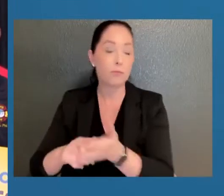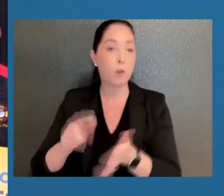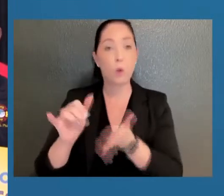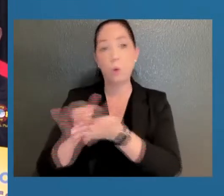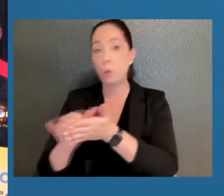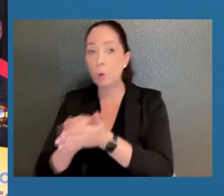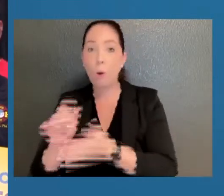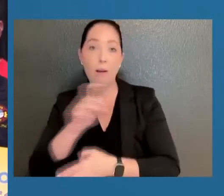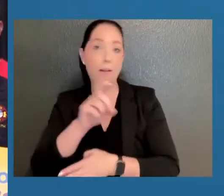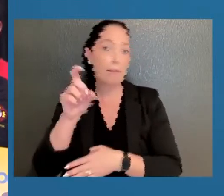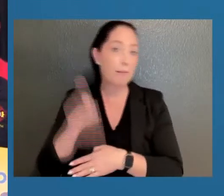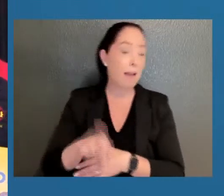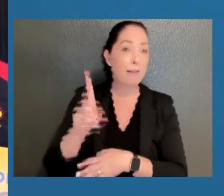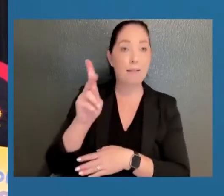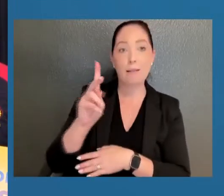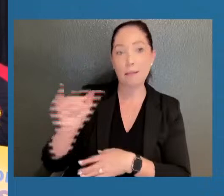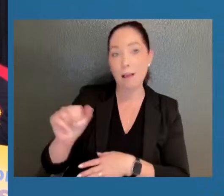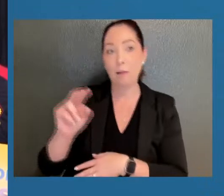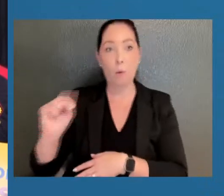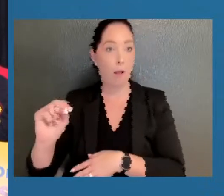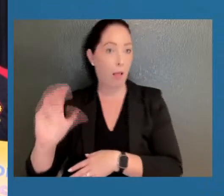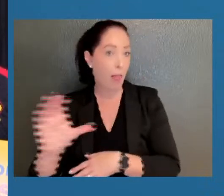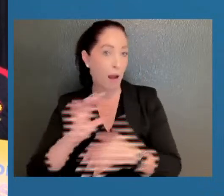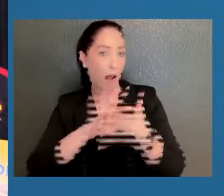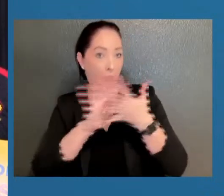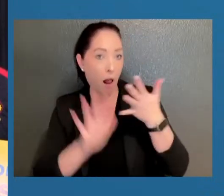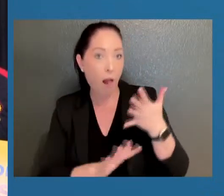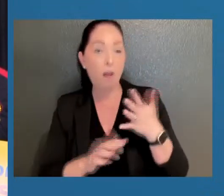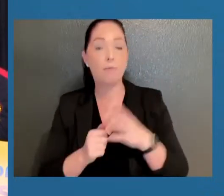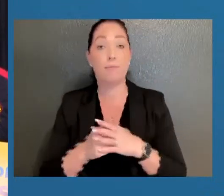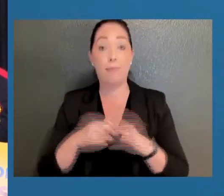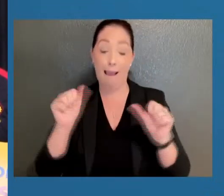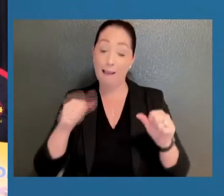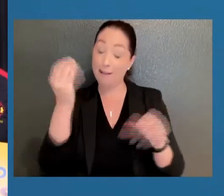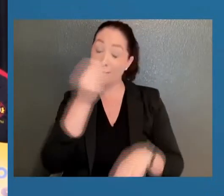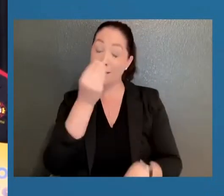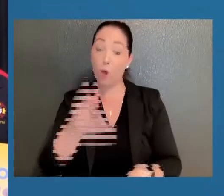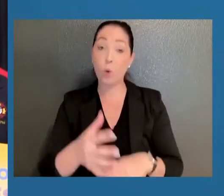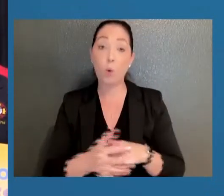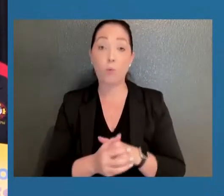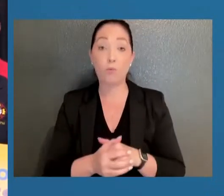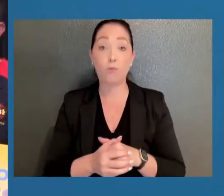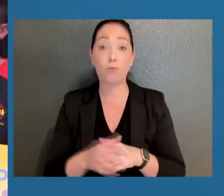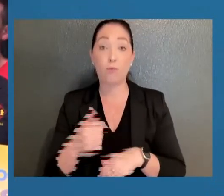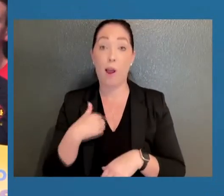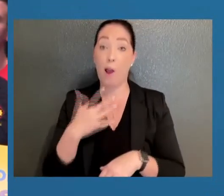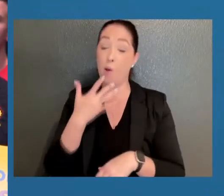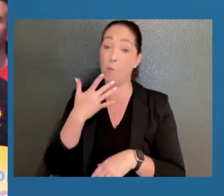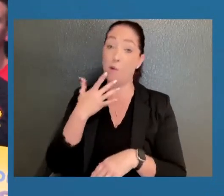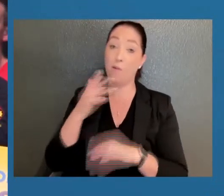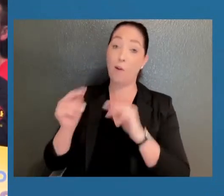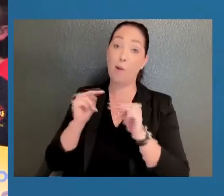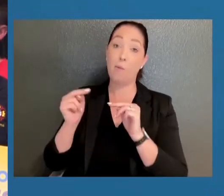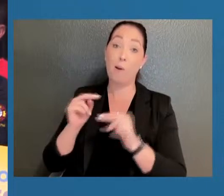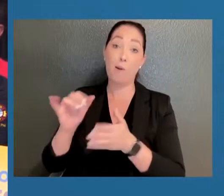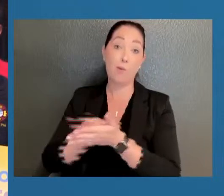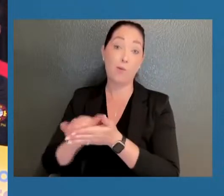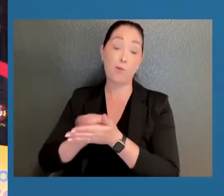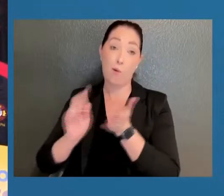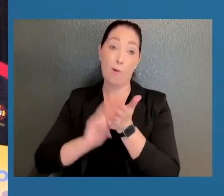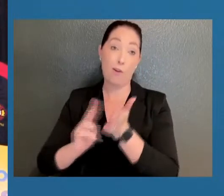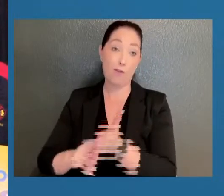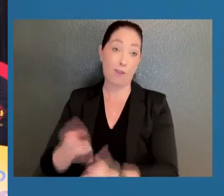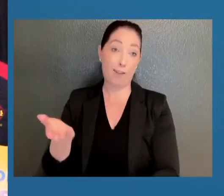in Louisville, Kentucky, and North Carolina. And I can tell you, I'd much rather bargain a contract in New York State. There's